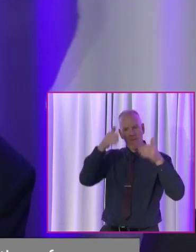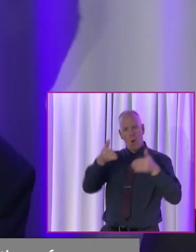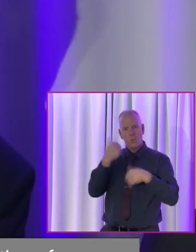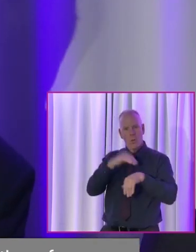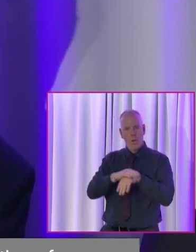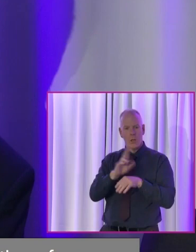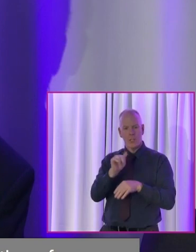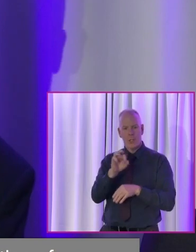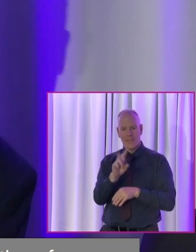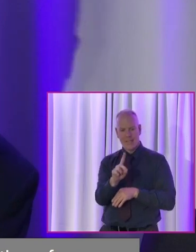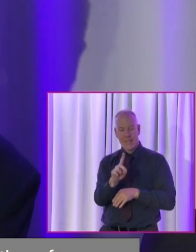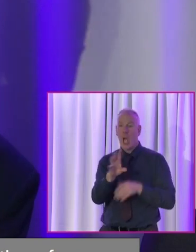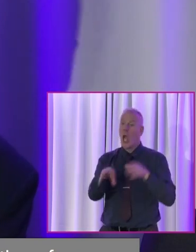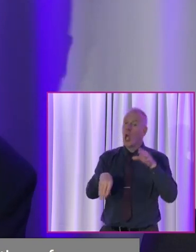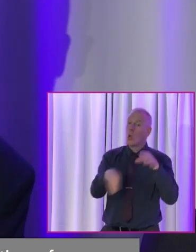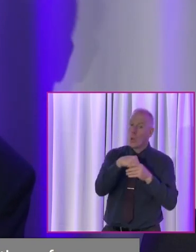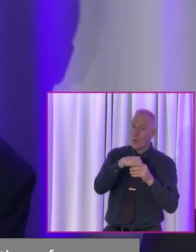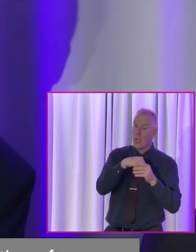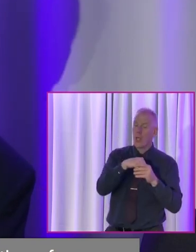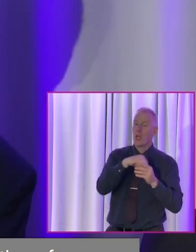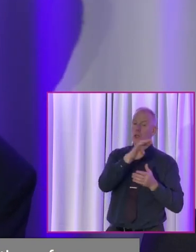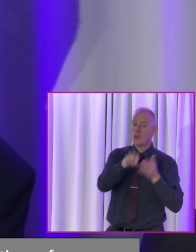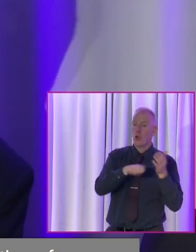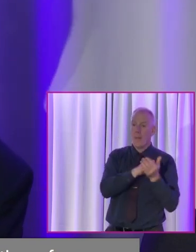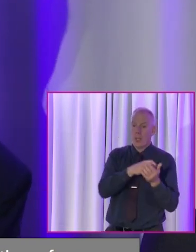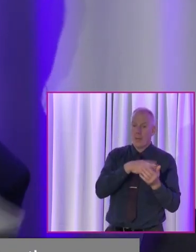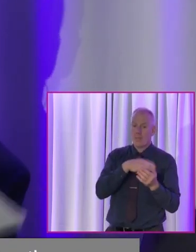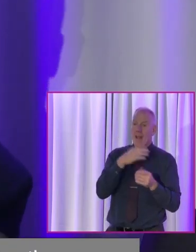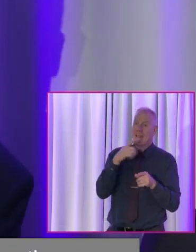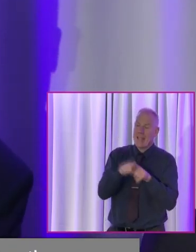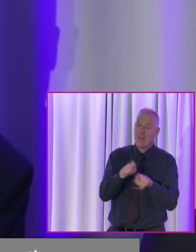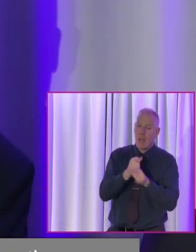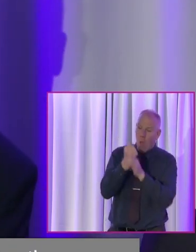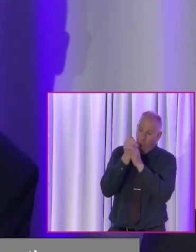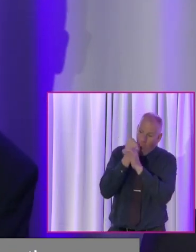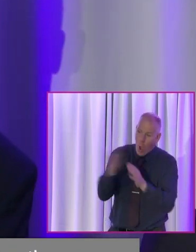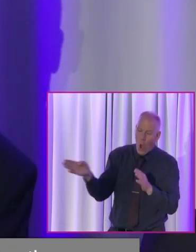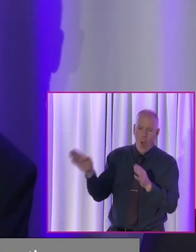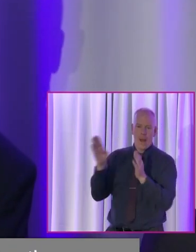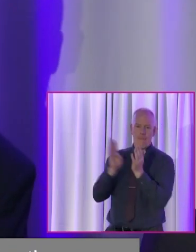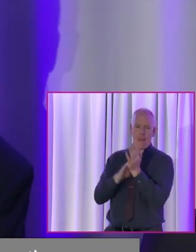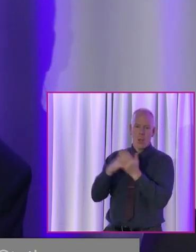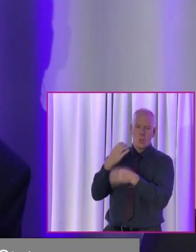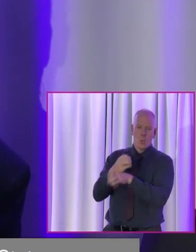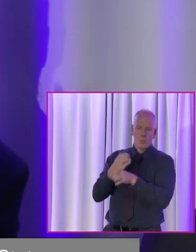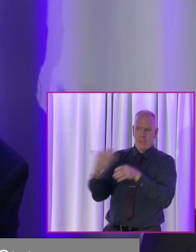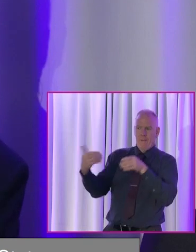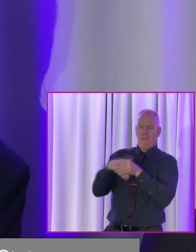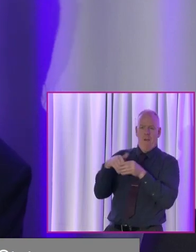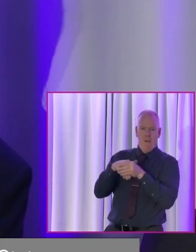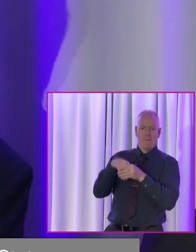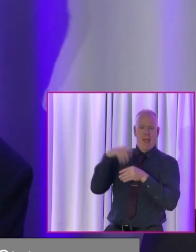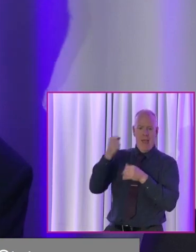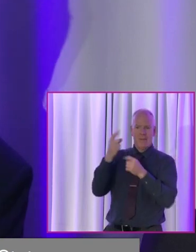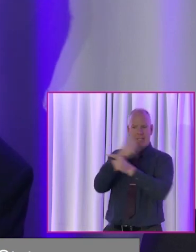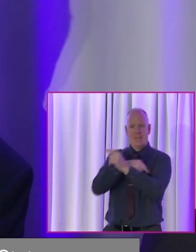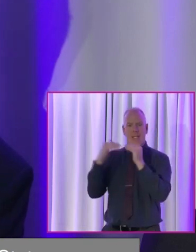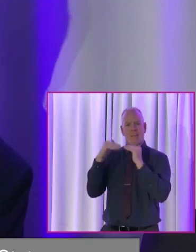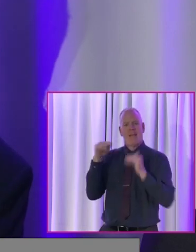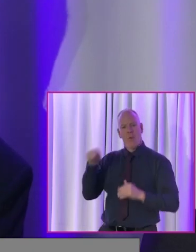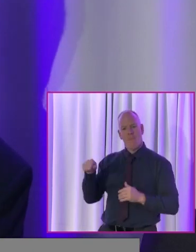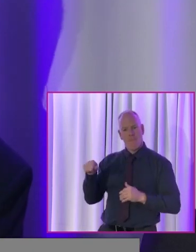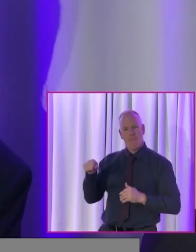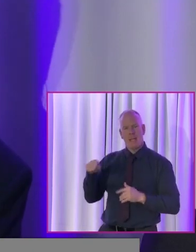including the European Commission, but also all member states are represented. This group is called Disability Platform, in which